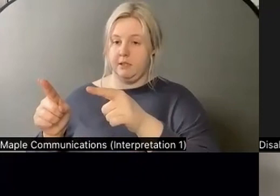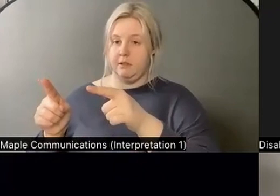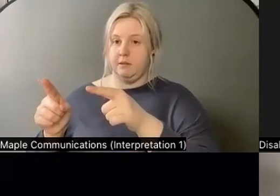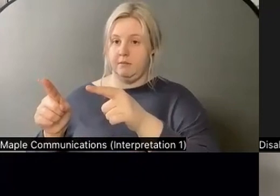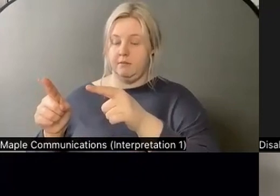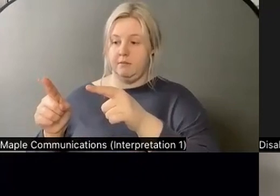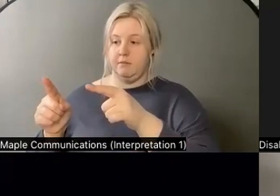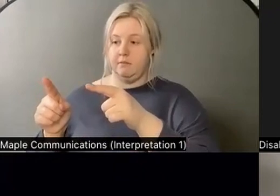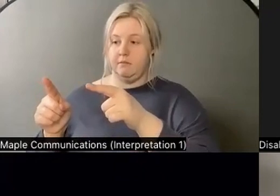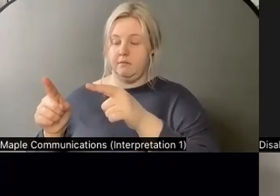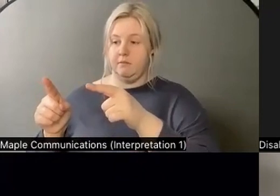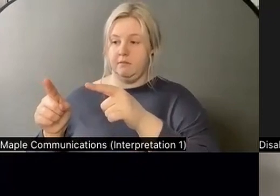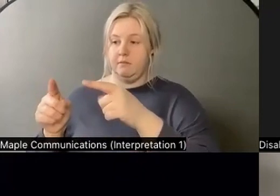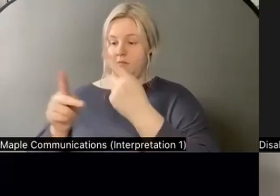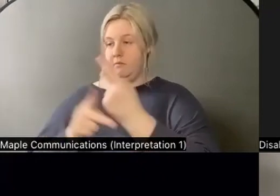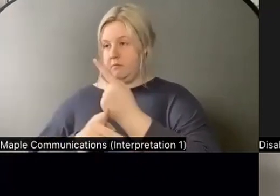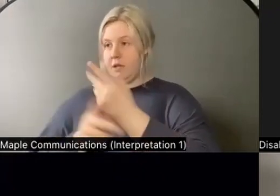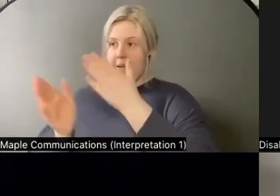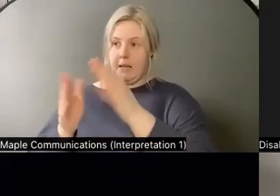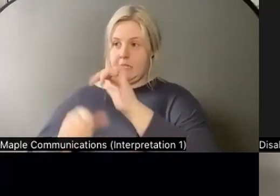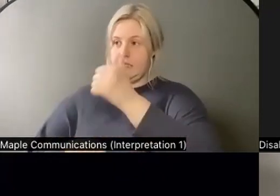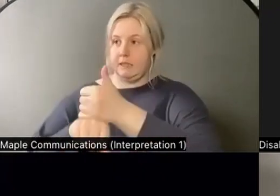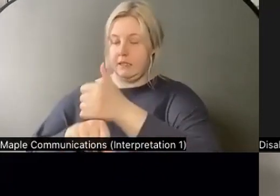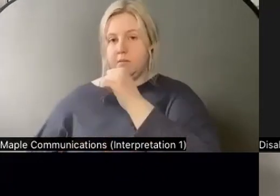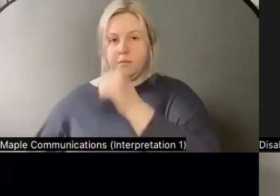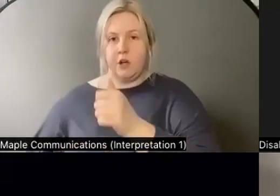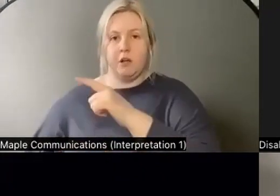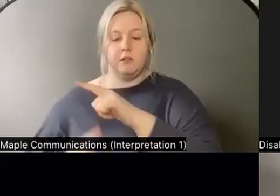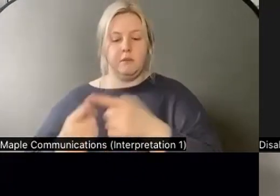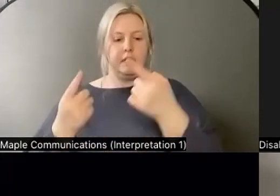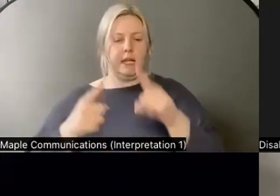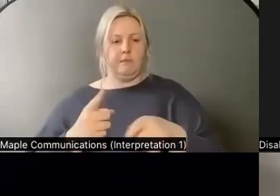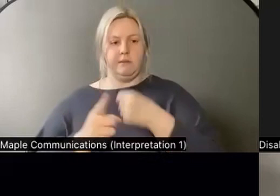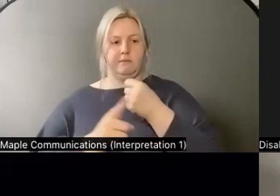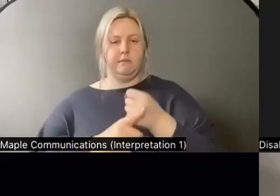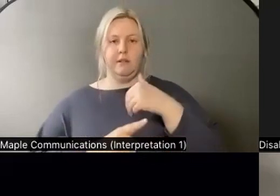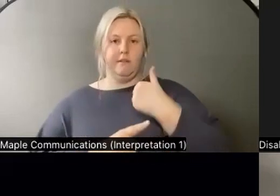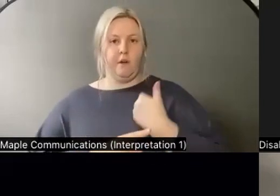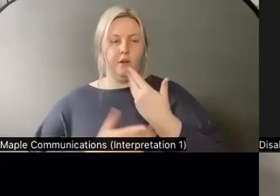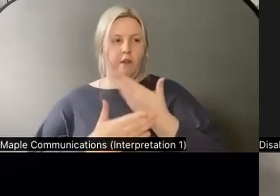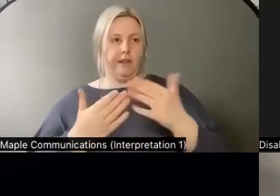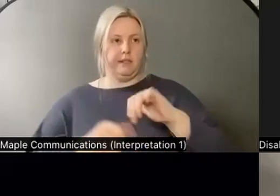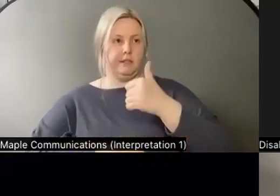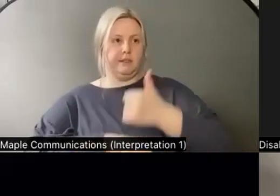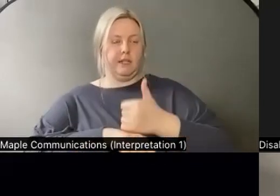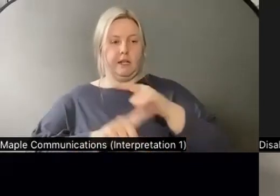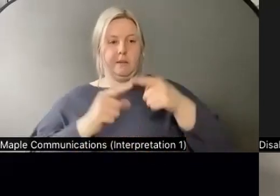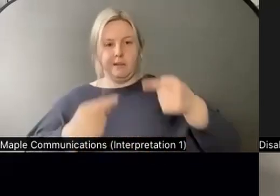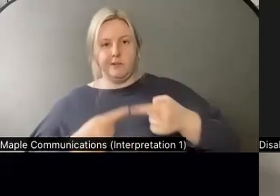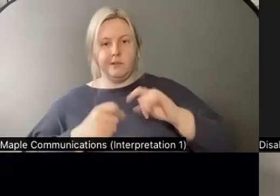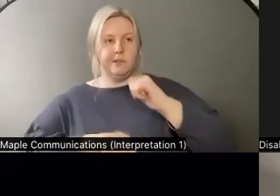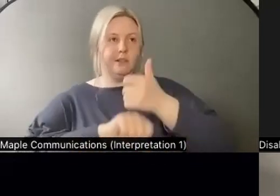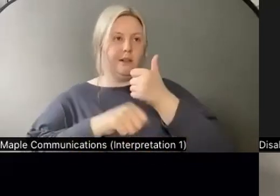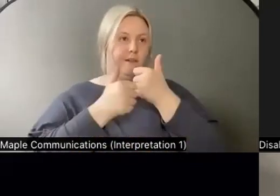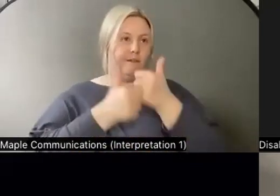way, but that it's been a consequence of the mental health sector struggling to survive under this new set of neoliberal